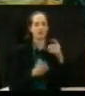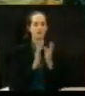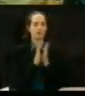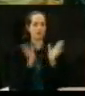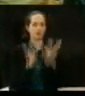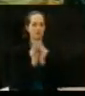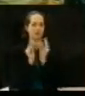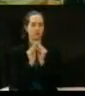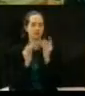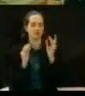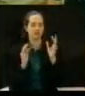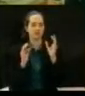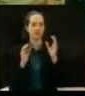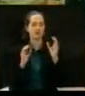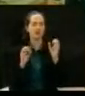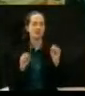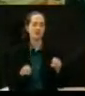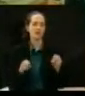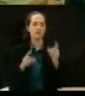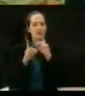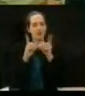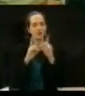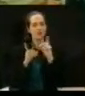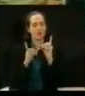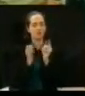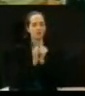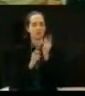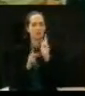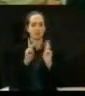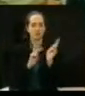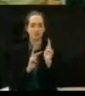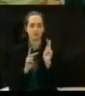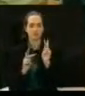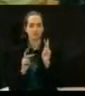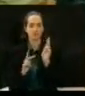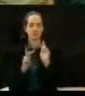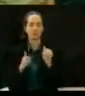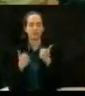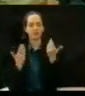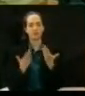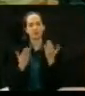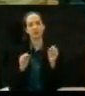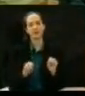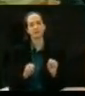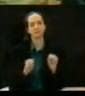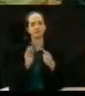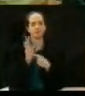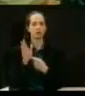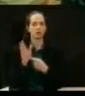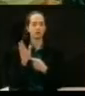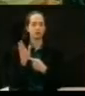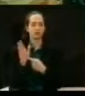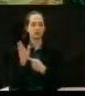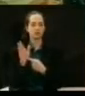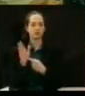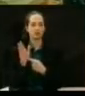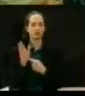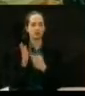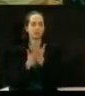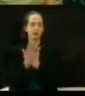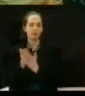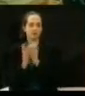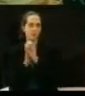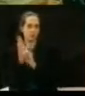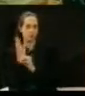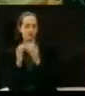and the citizens can really show portions of the ordinance that they have problems with. So I hope you'll consider